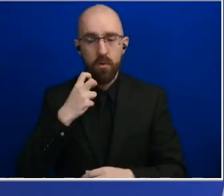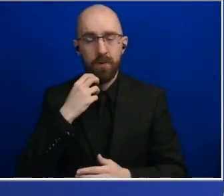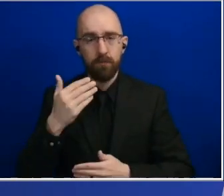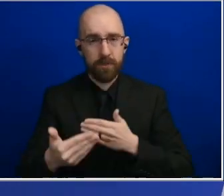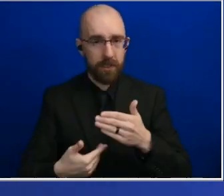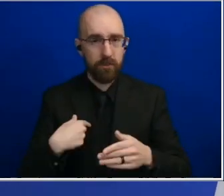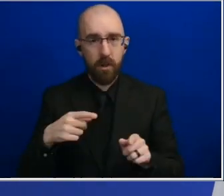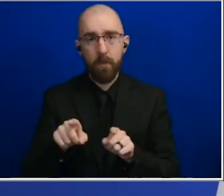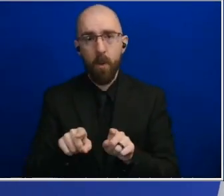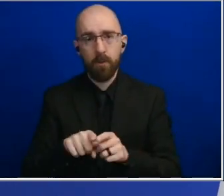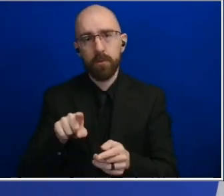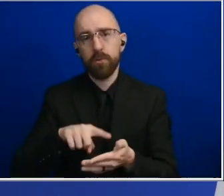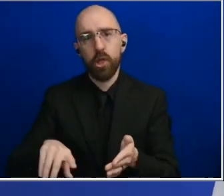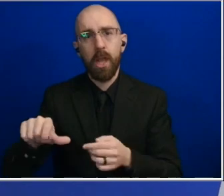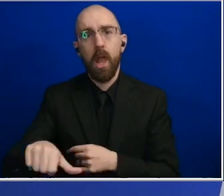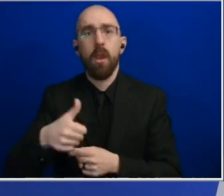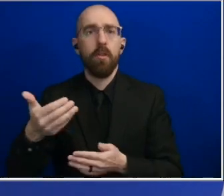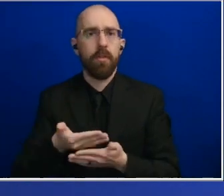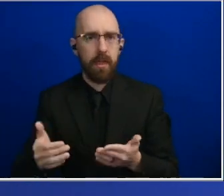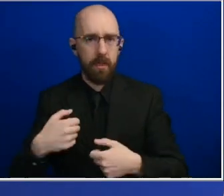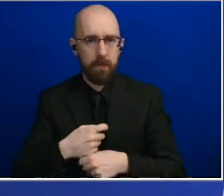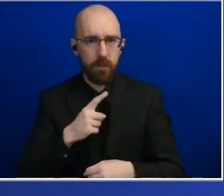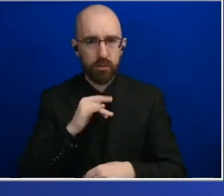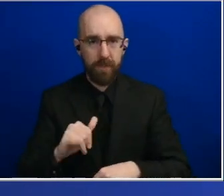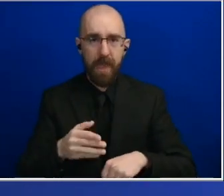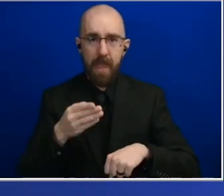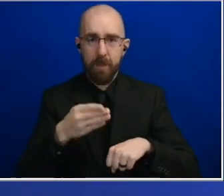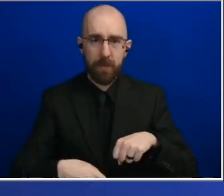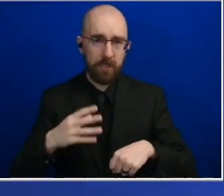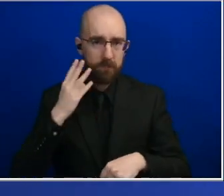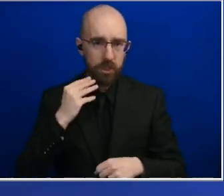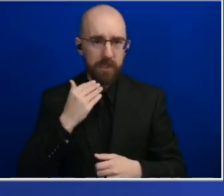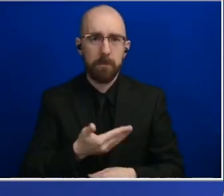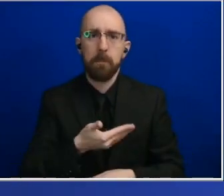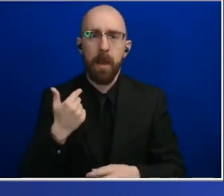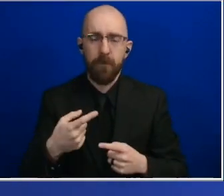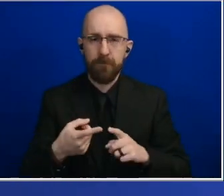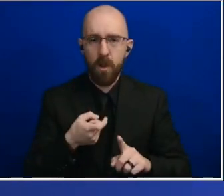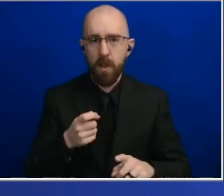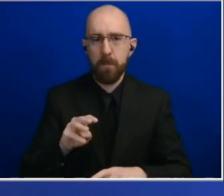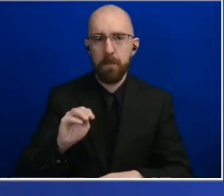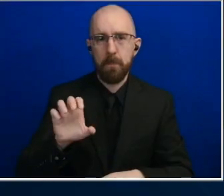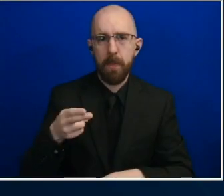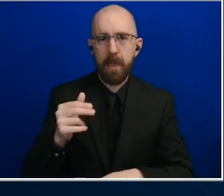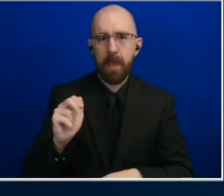make their amputation better from a mechanical standpoint or coverage point or something like that.